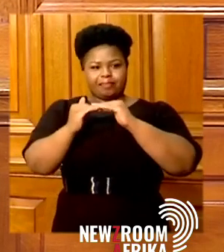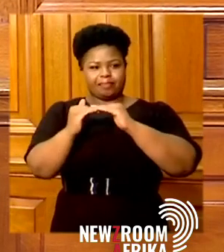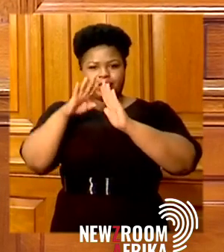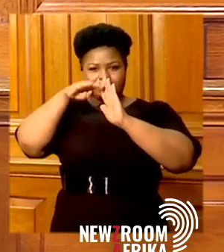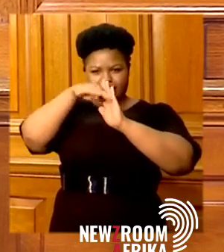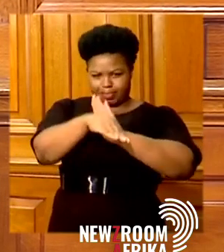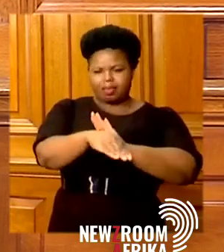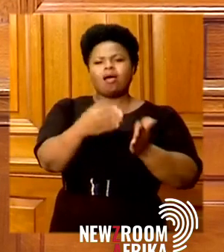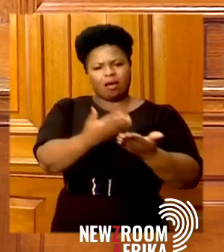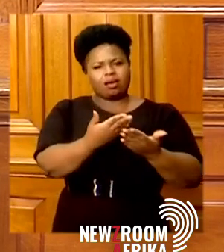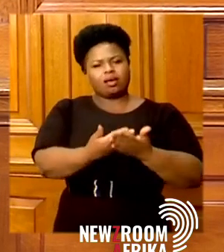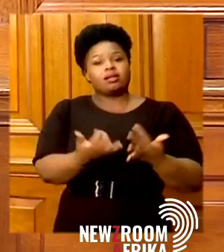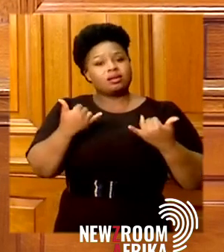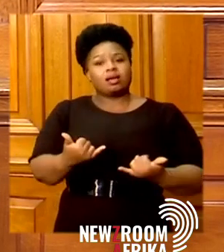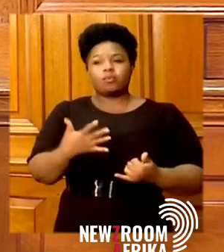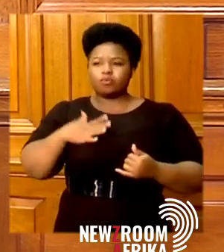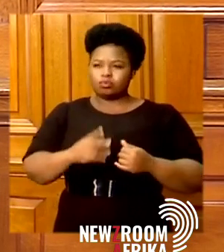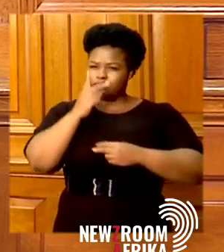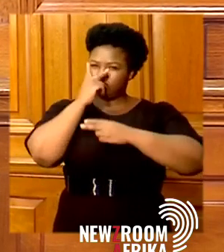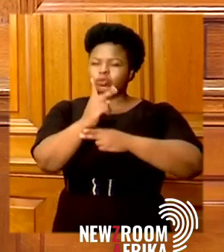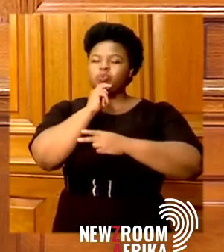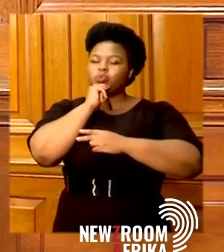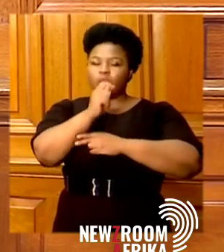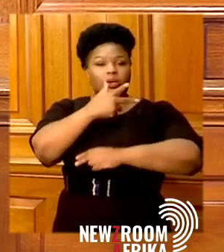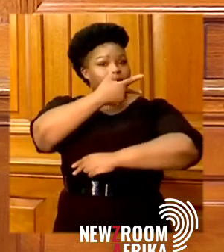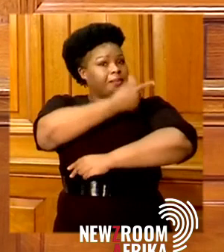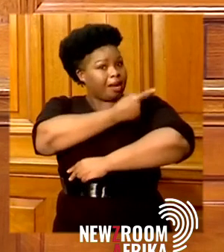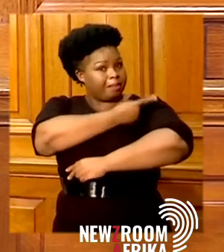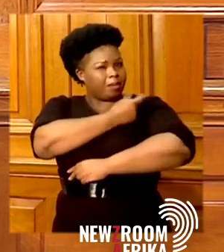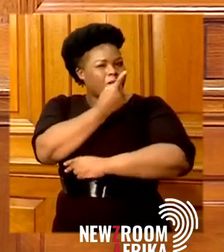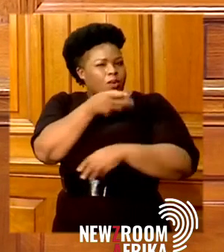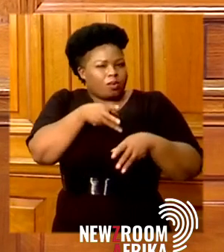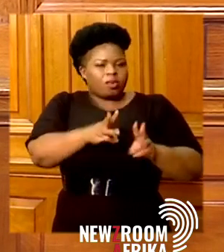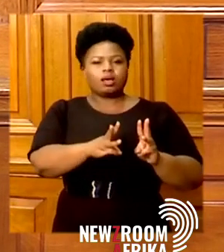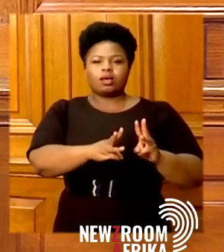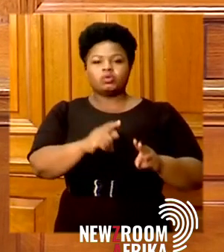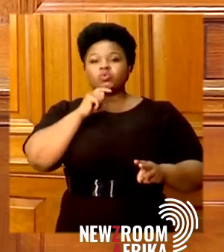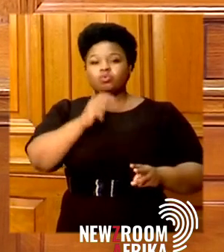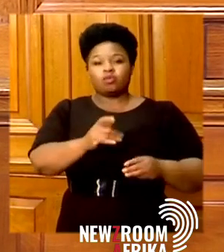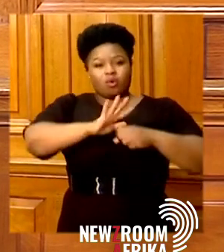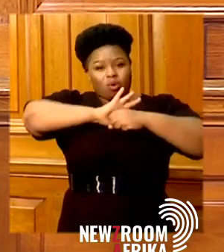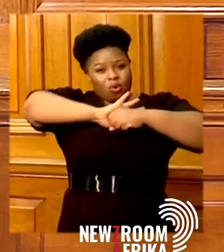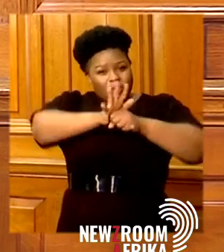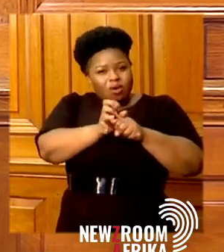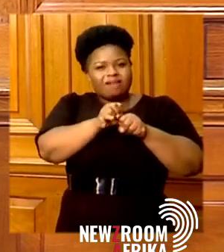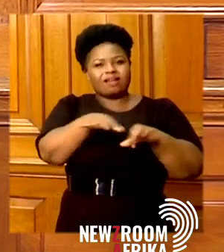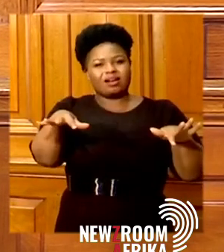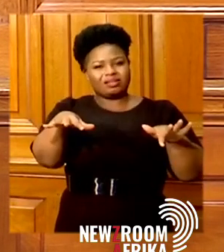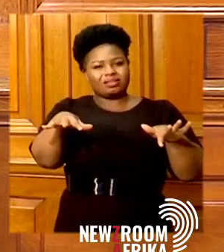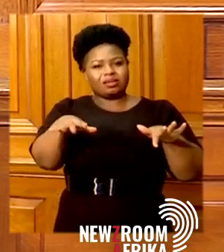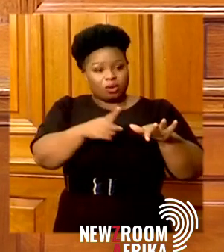see vaccines as one of the measures that we have in our coronavirus